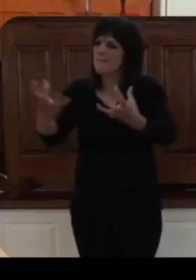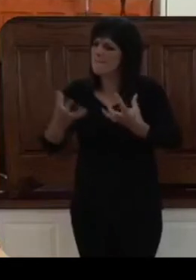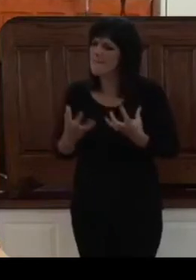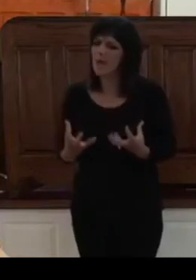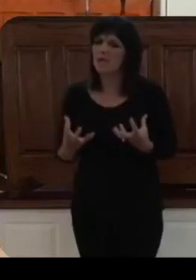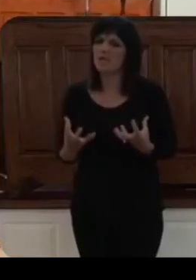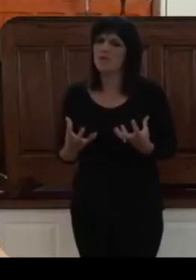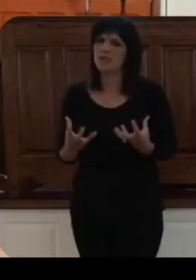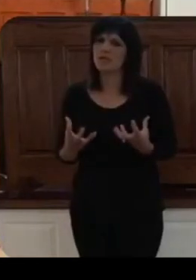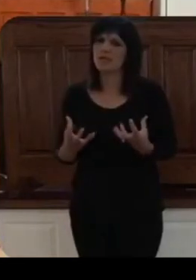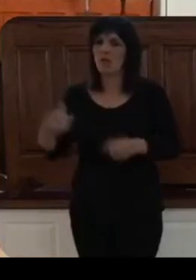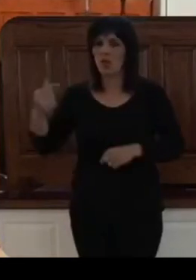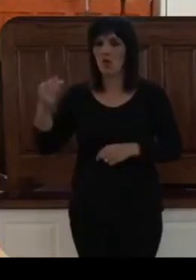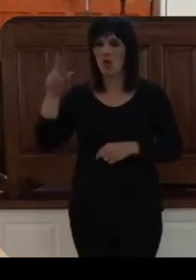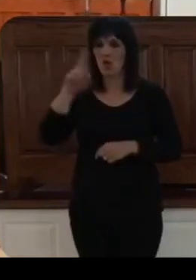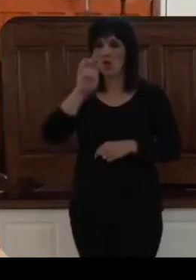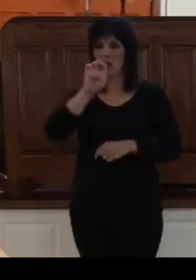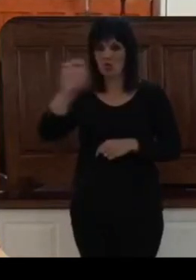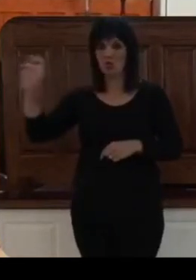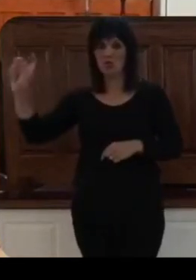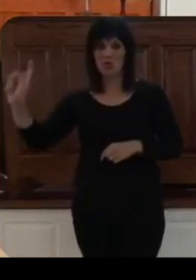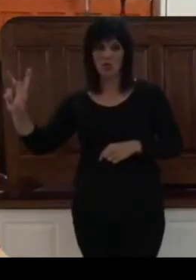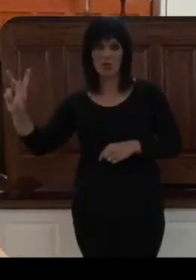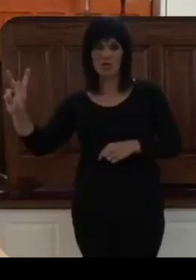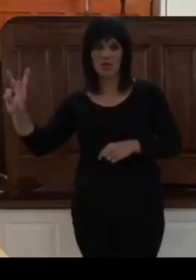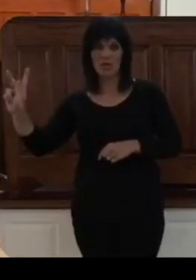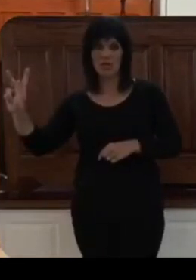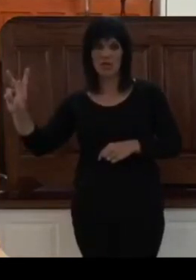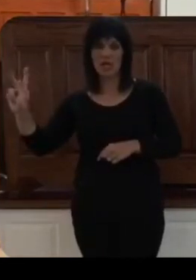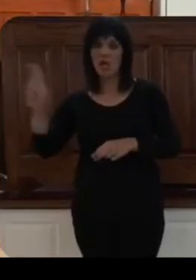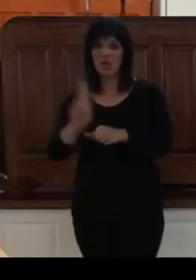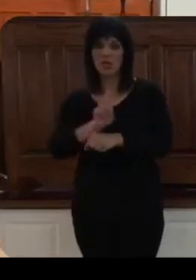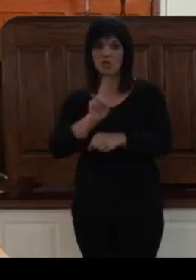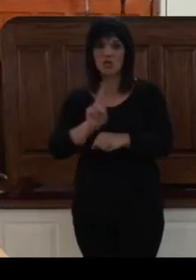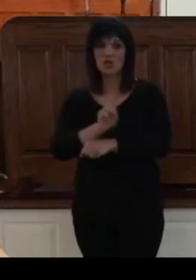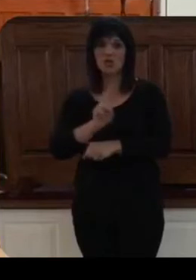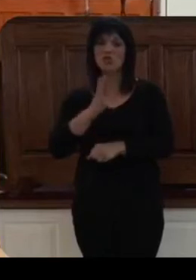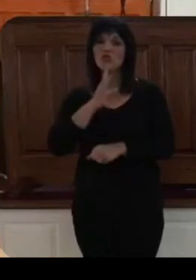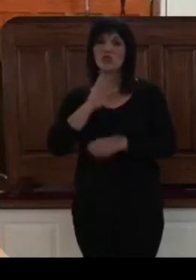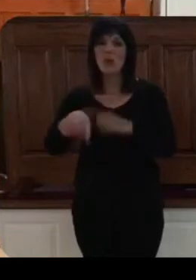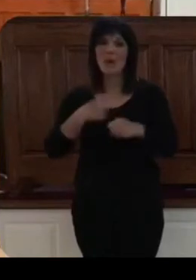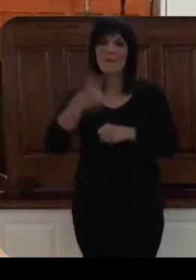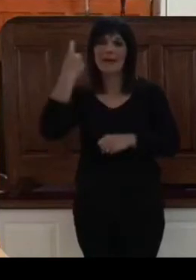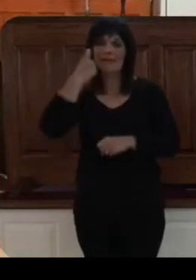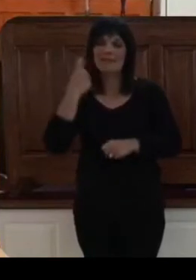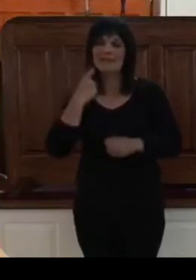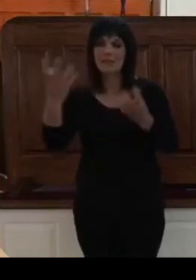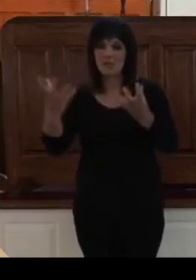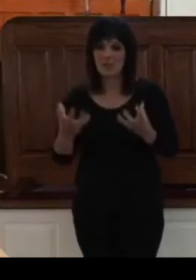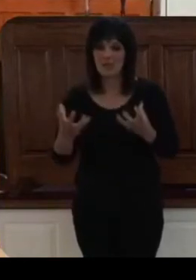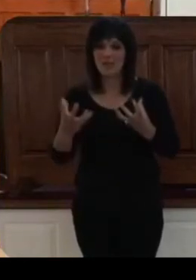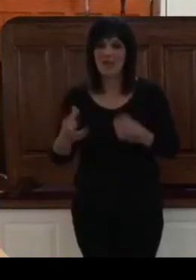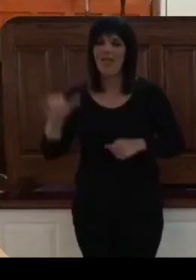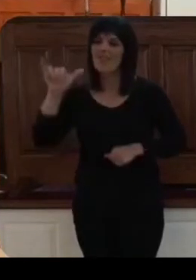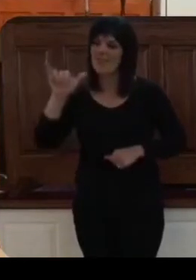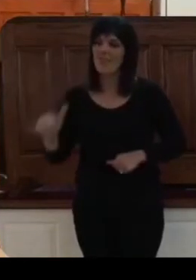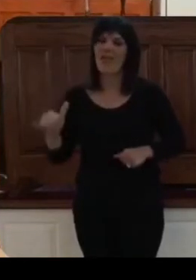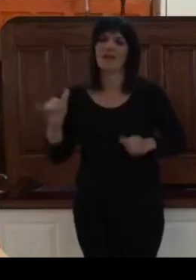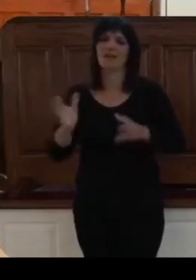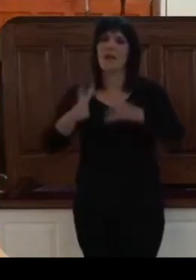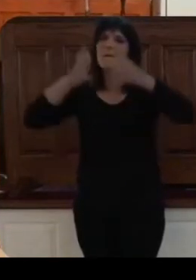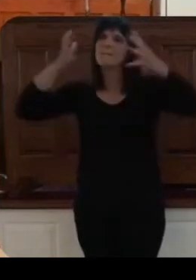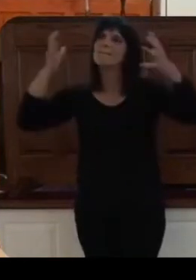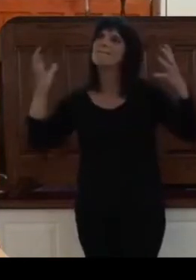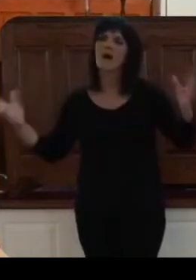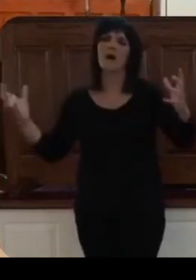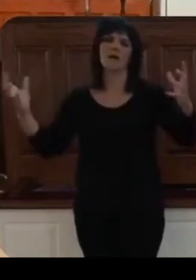secular Greek writings, the phrase is used to denote a sexual passion. That's how much it hurt him